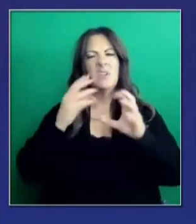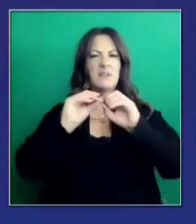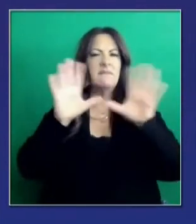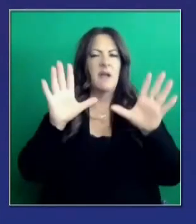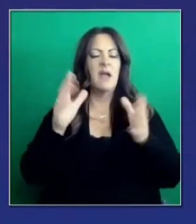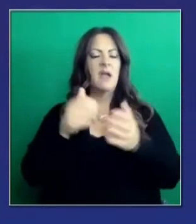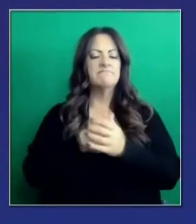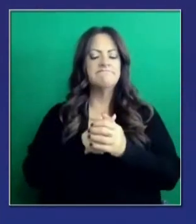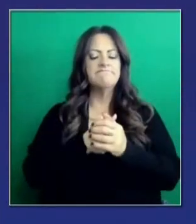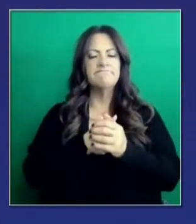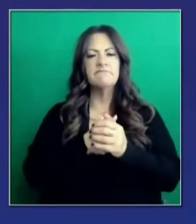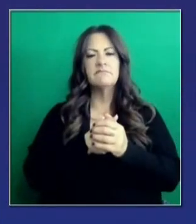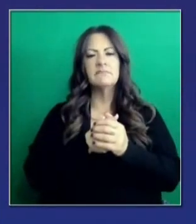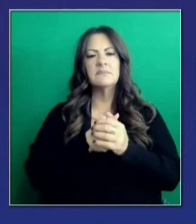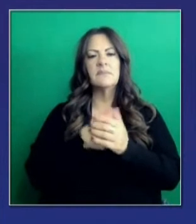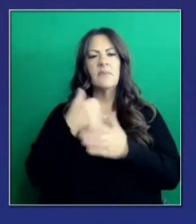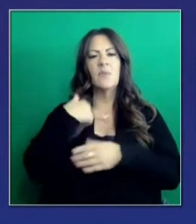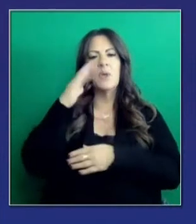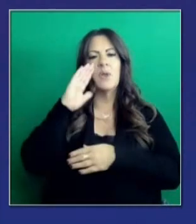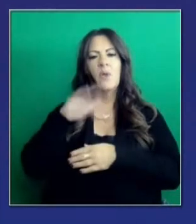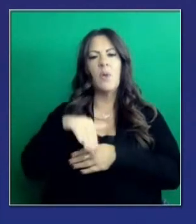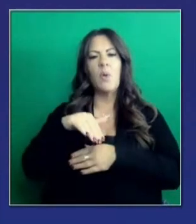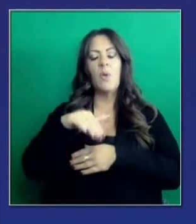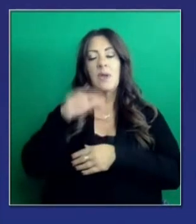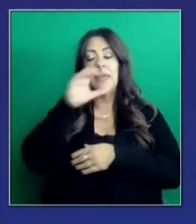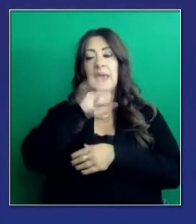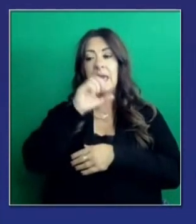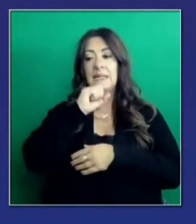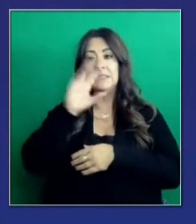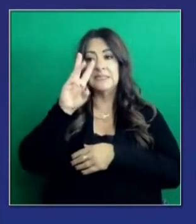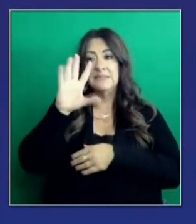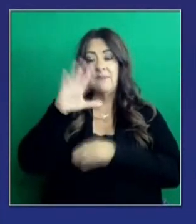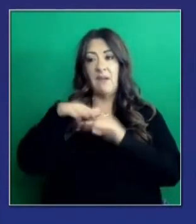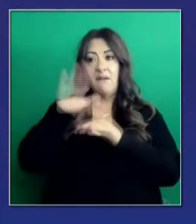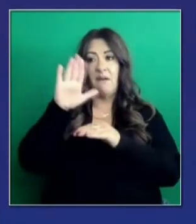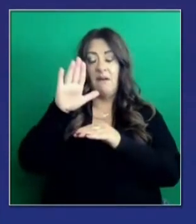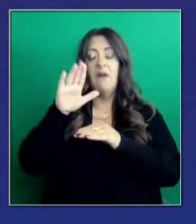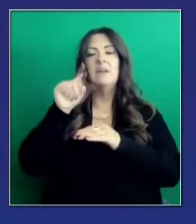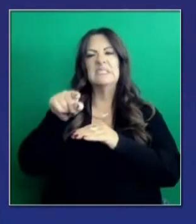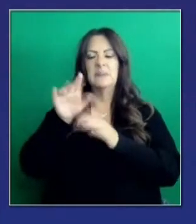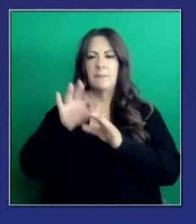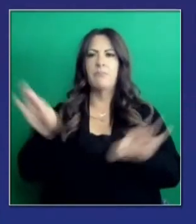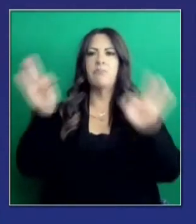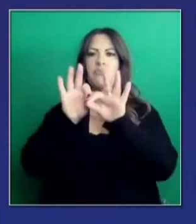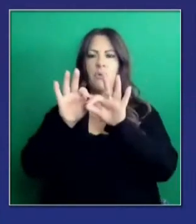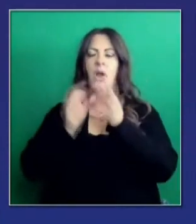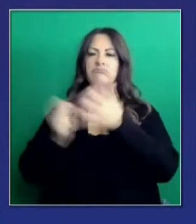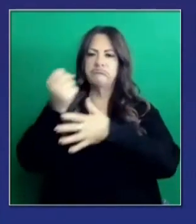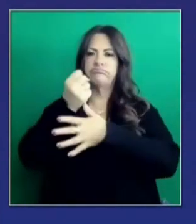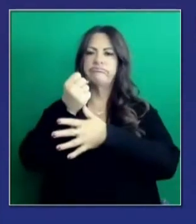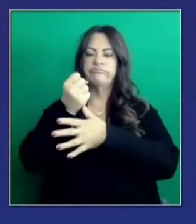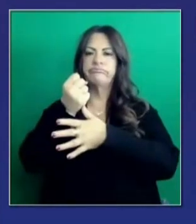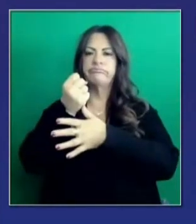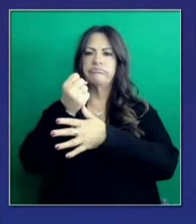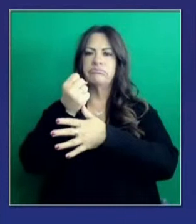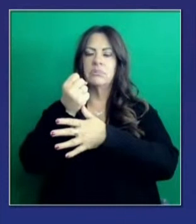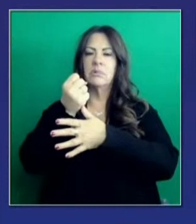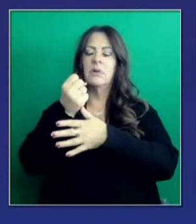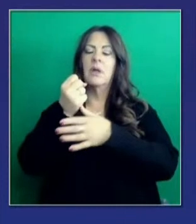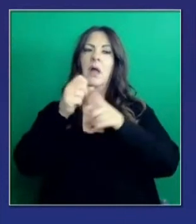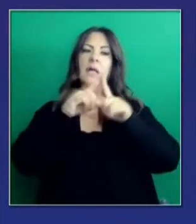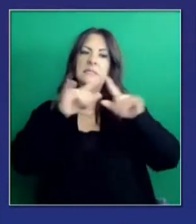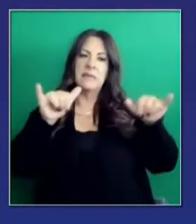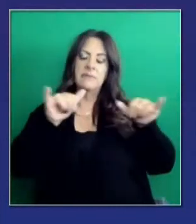that the cohort 65 and over needs to be prioritized alongside healthcare workers,